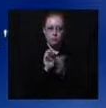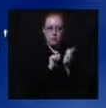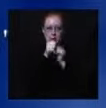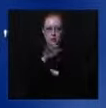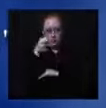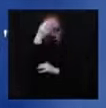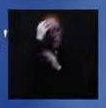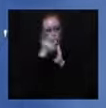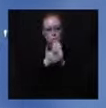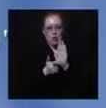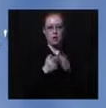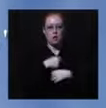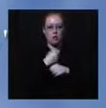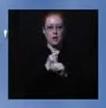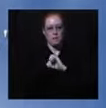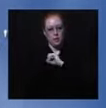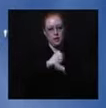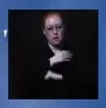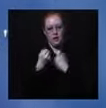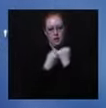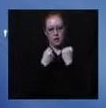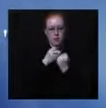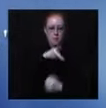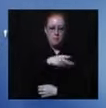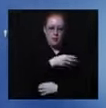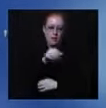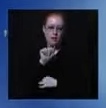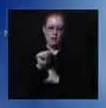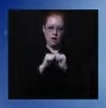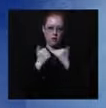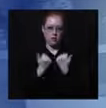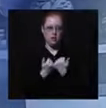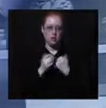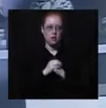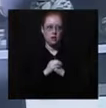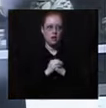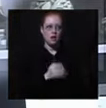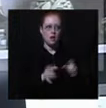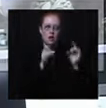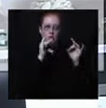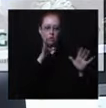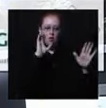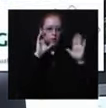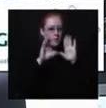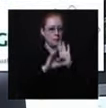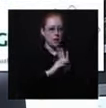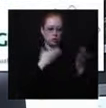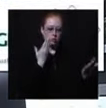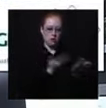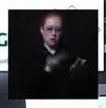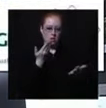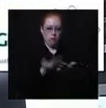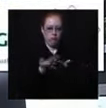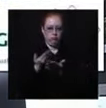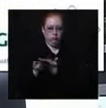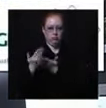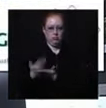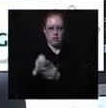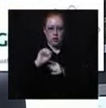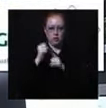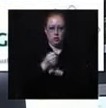law creating these Protection and Advocacy, or P&A, agencies. The horrific pictures that document the conditions